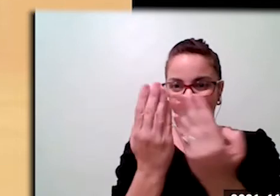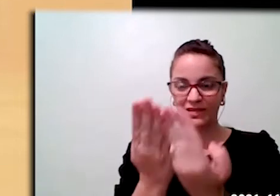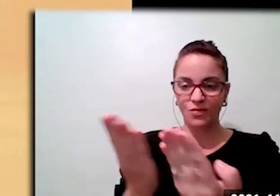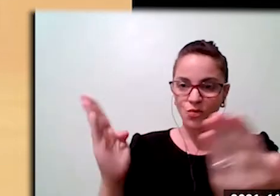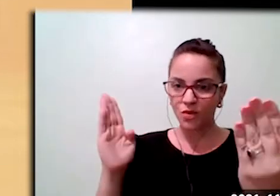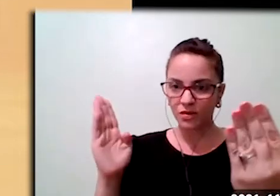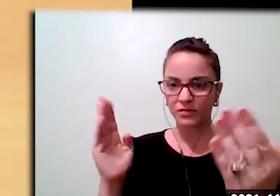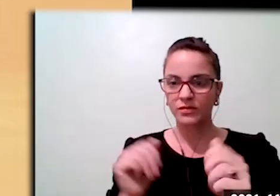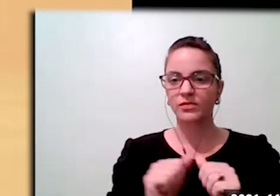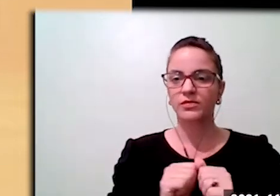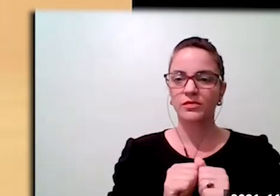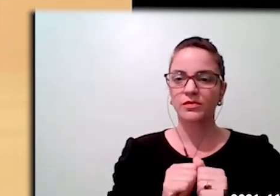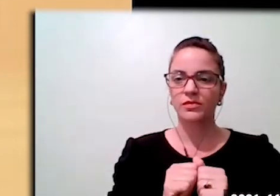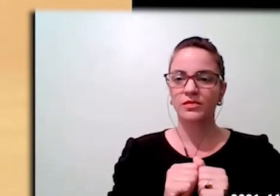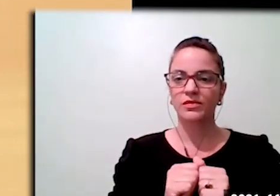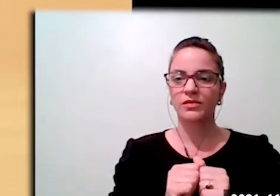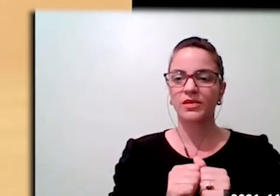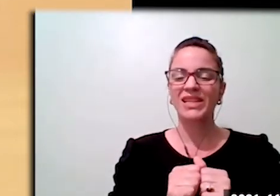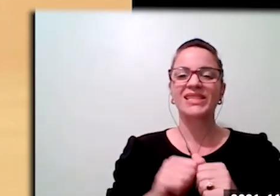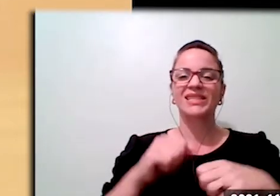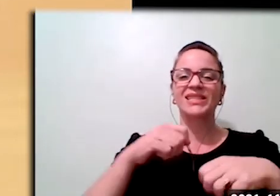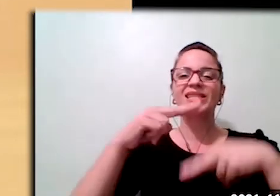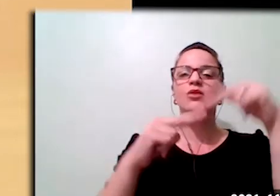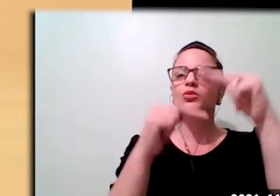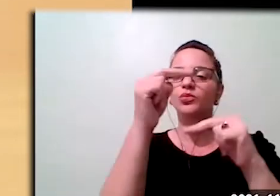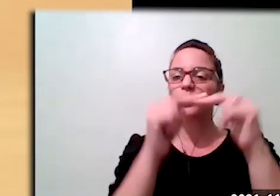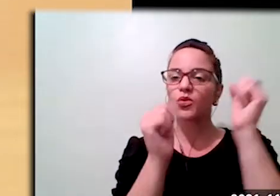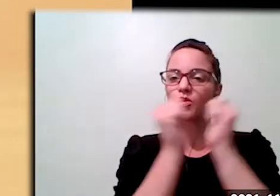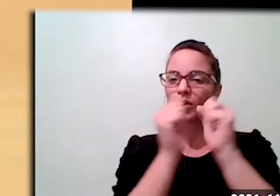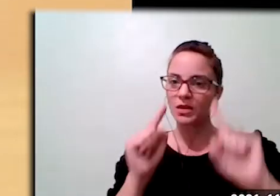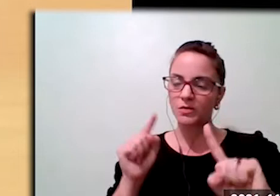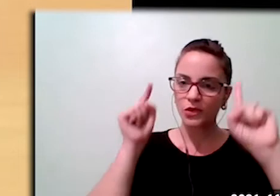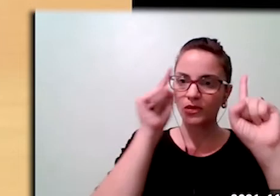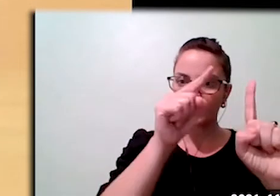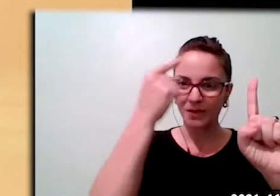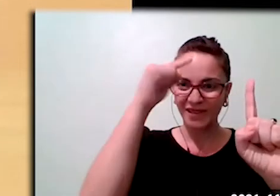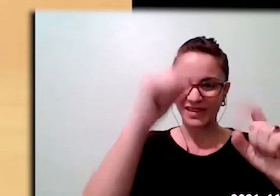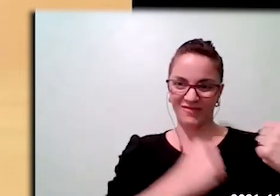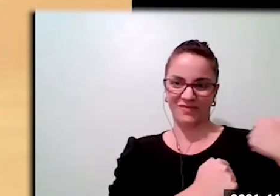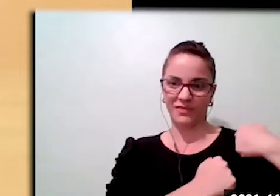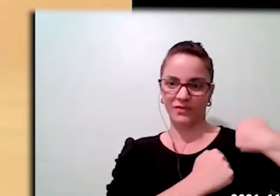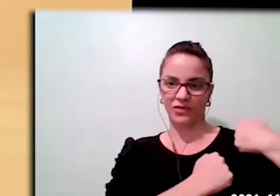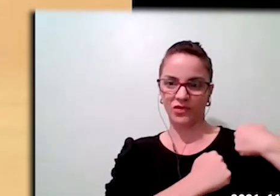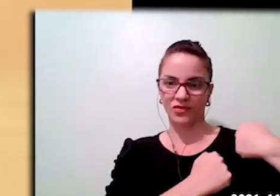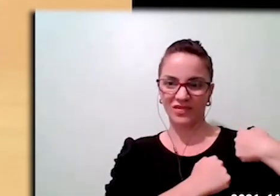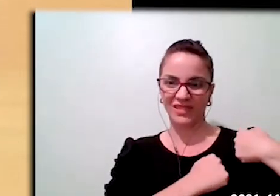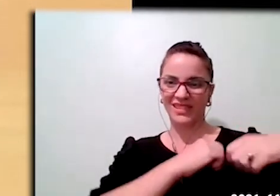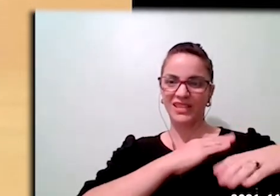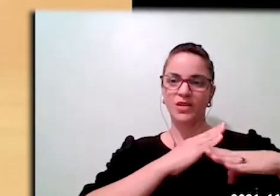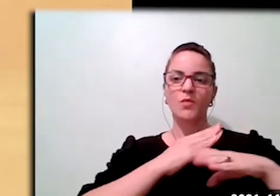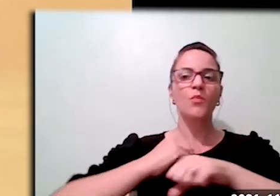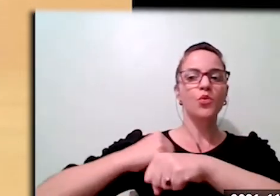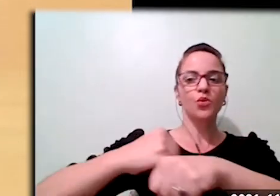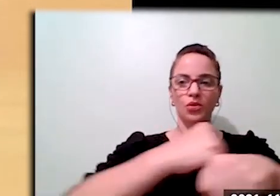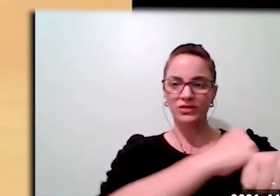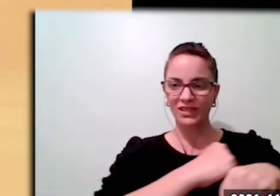smaller scale and more recent construction than the imposing military fortifications surrounding the city of San Juan, they